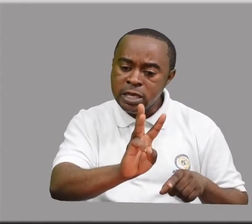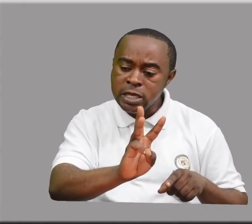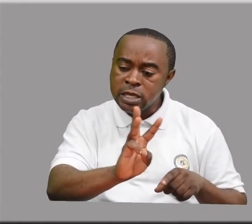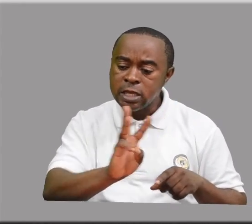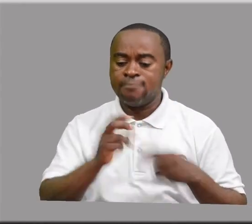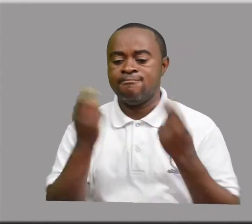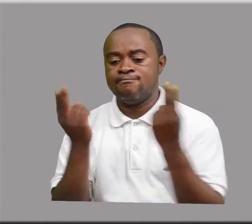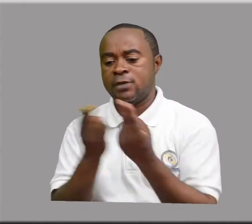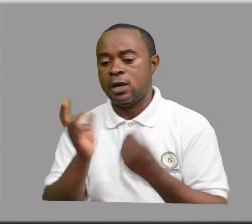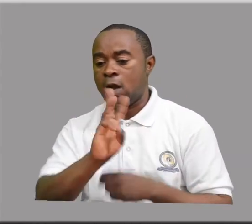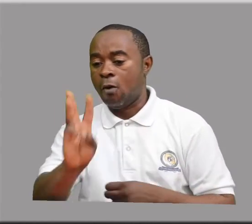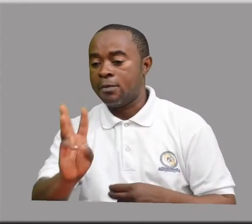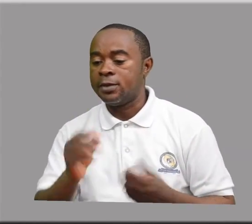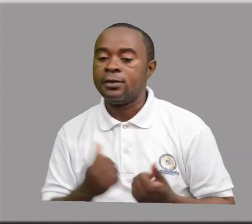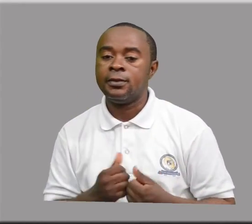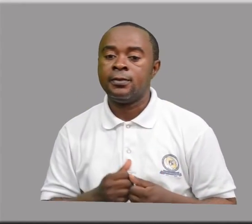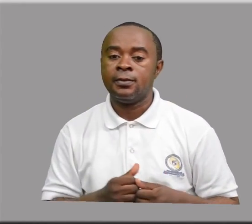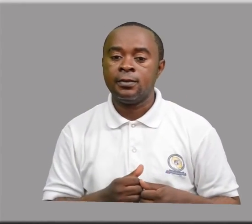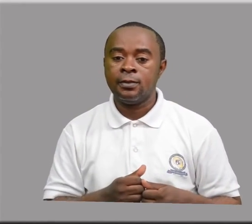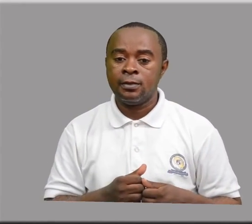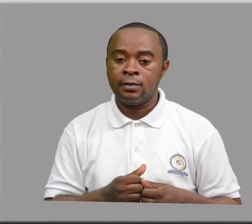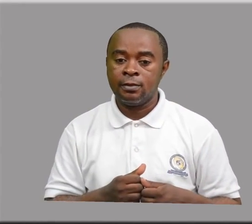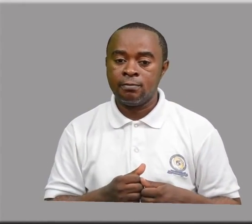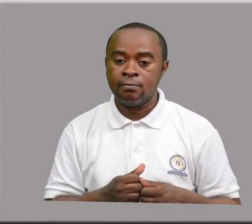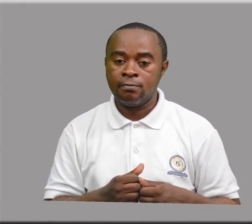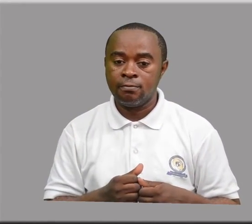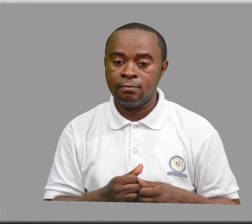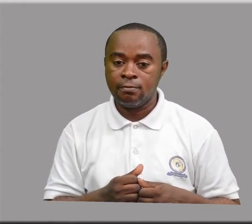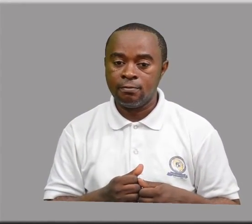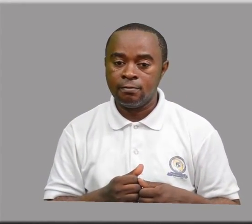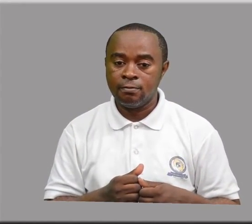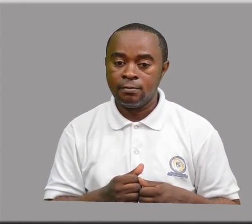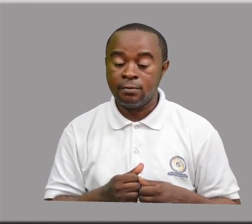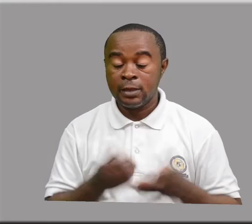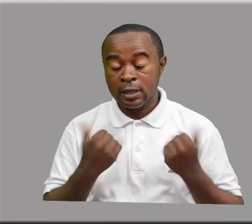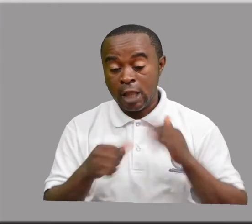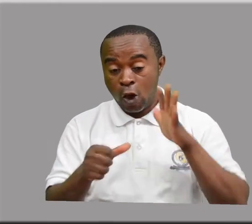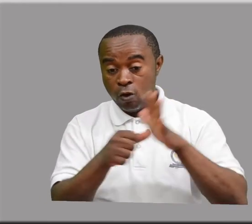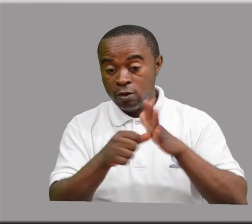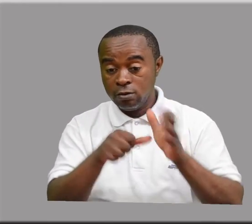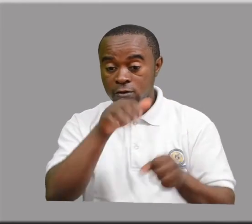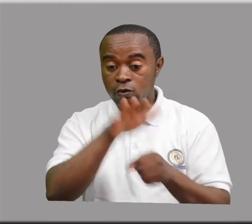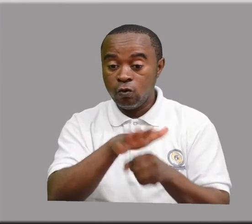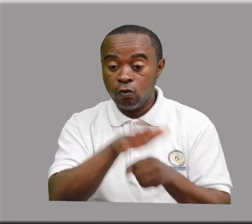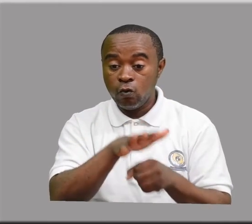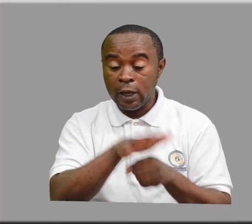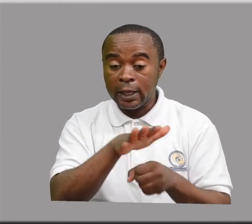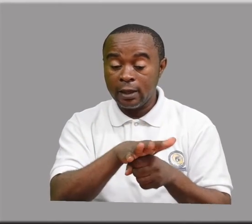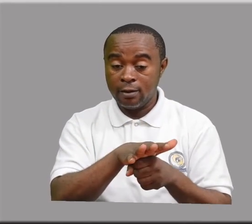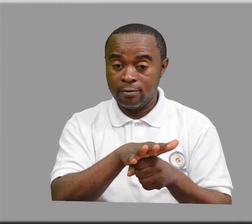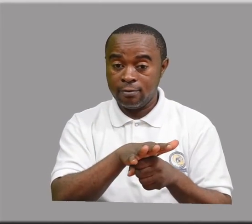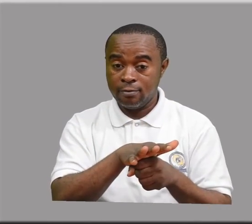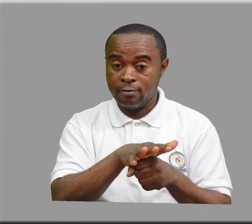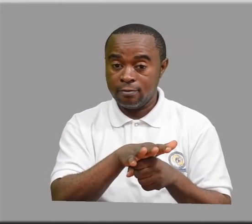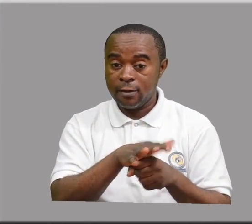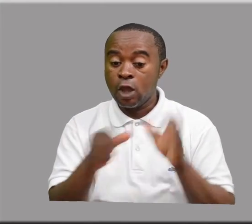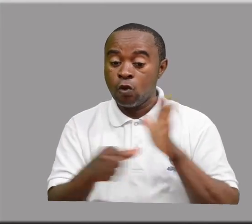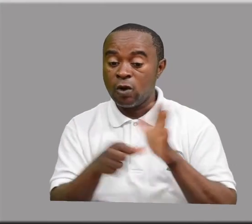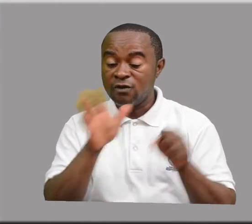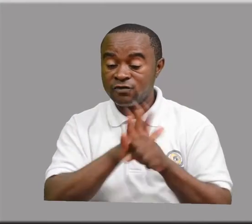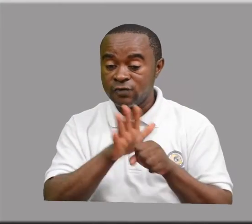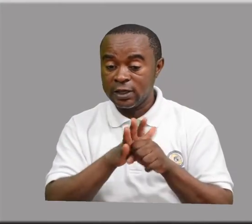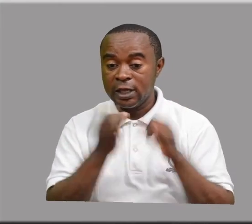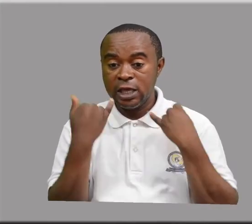do you think there is difference? Don't just many students just put